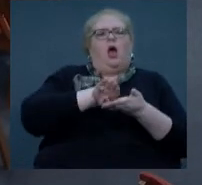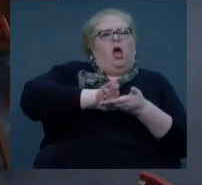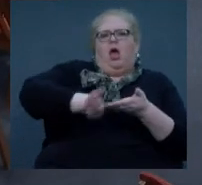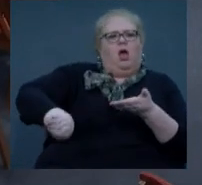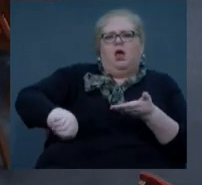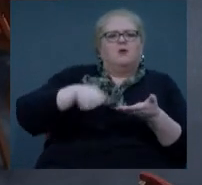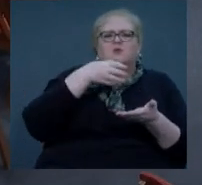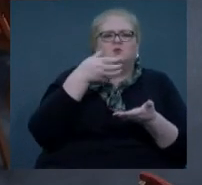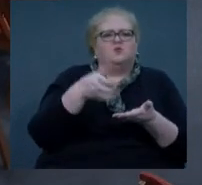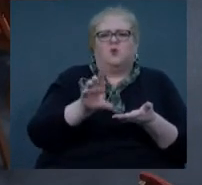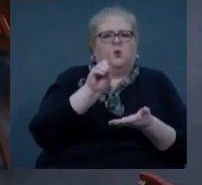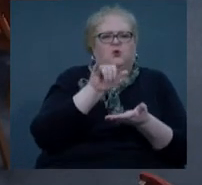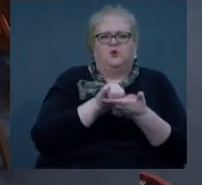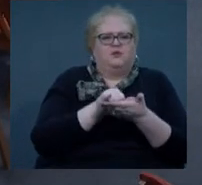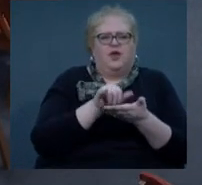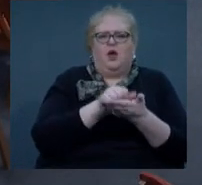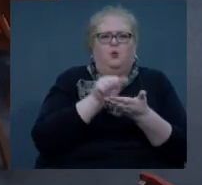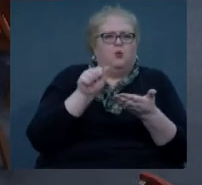want to make a point that,